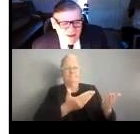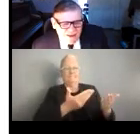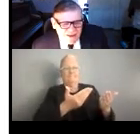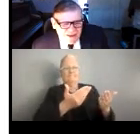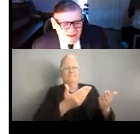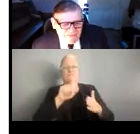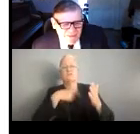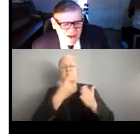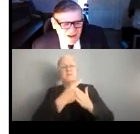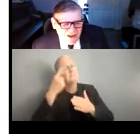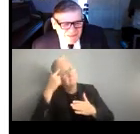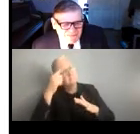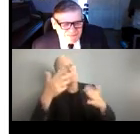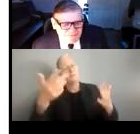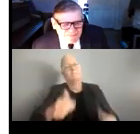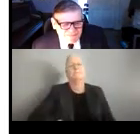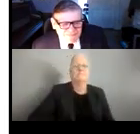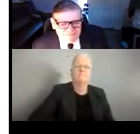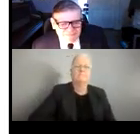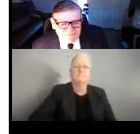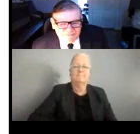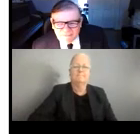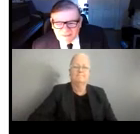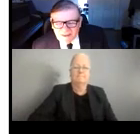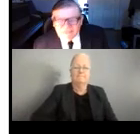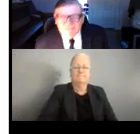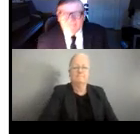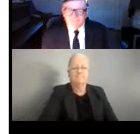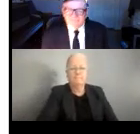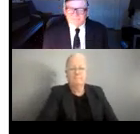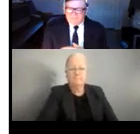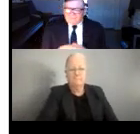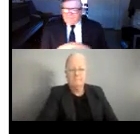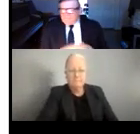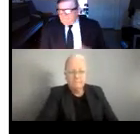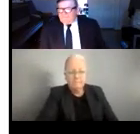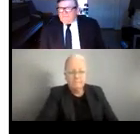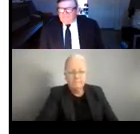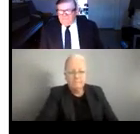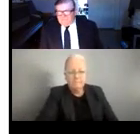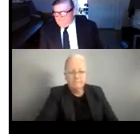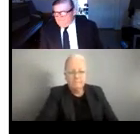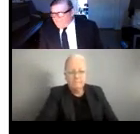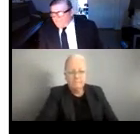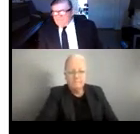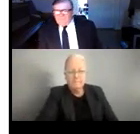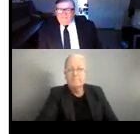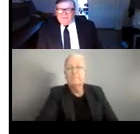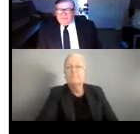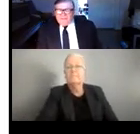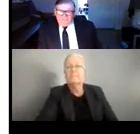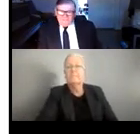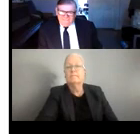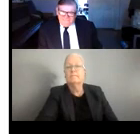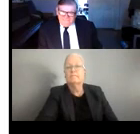about this. Okay. I'm very pleased to be talking with